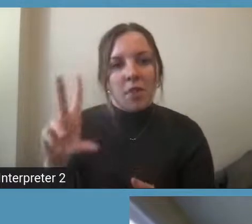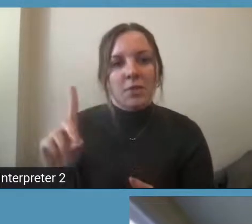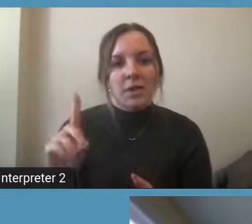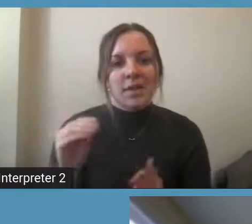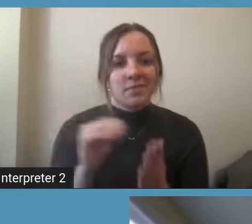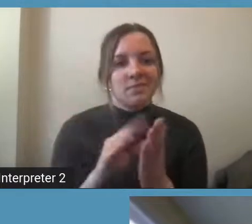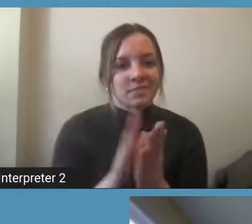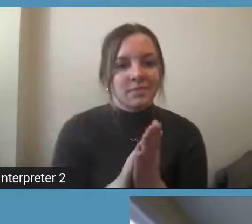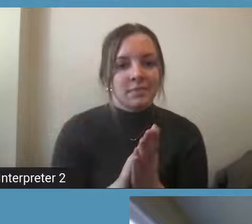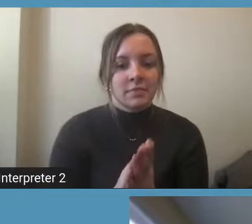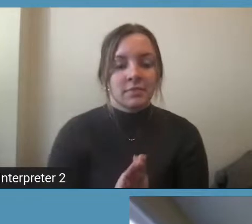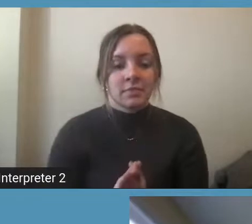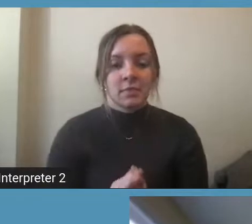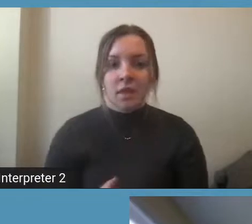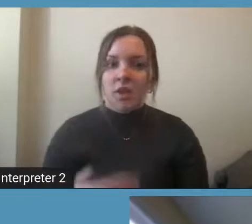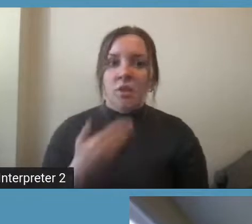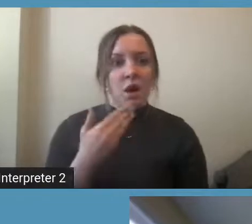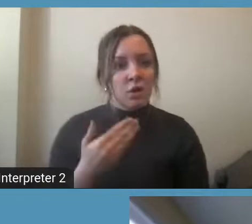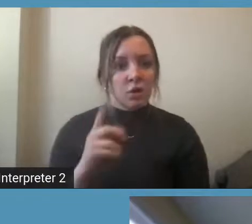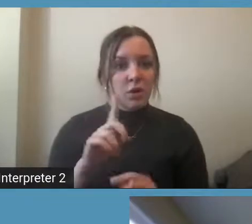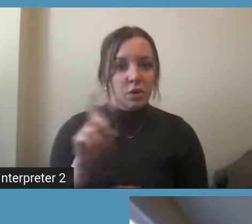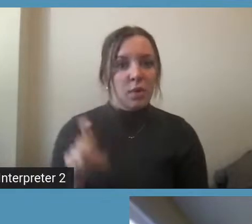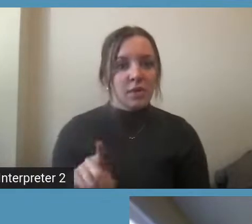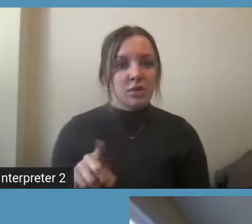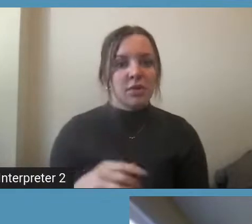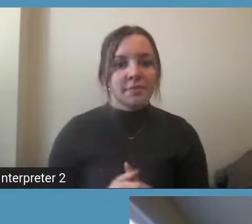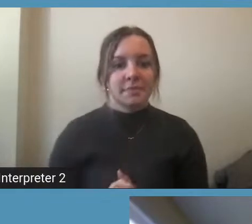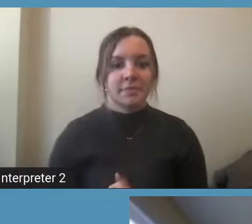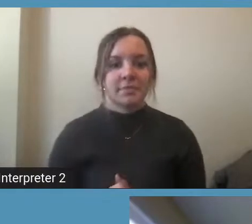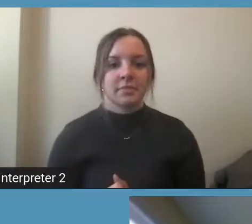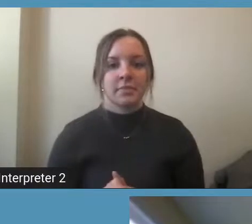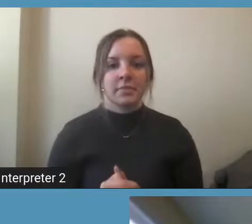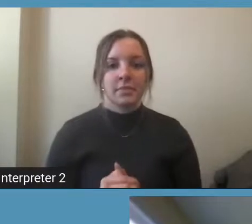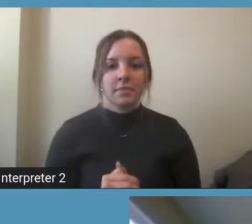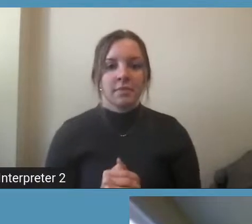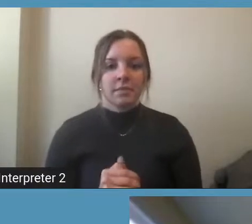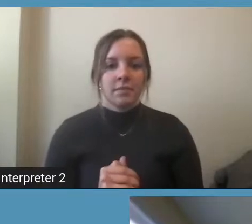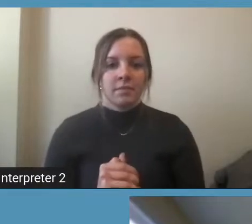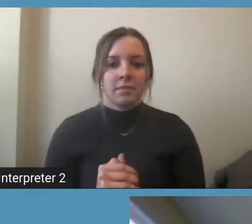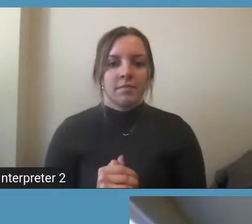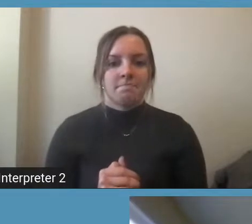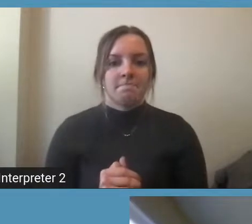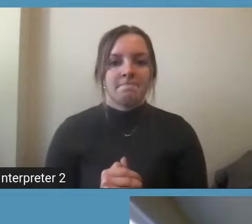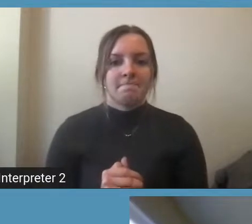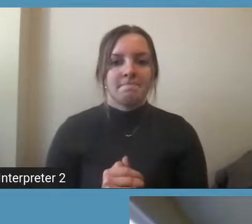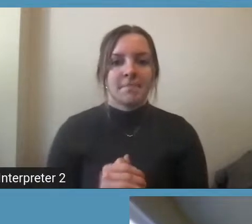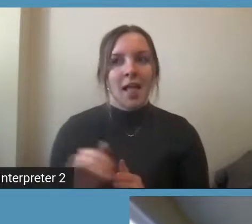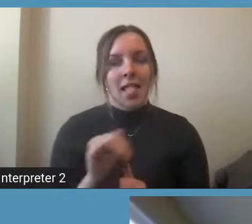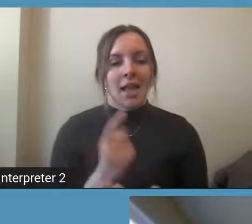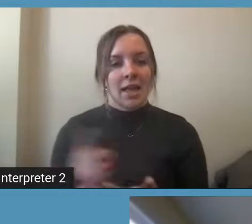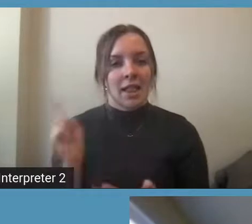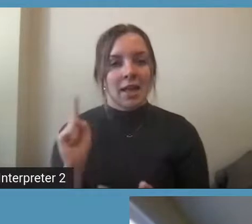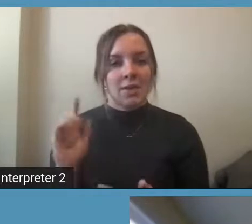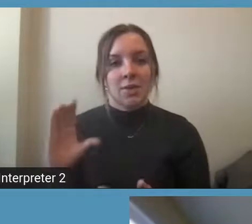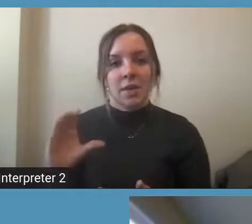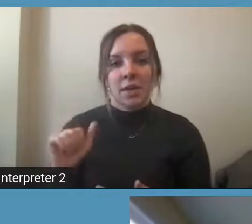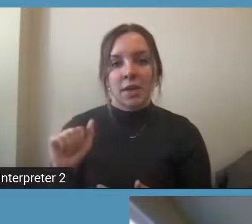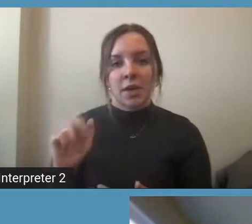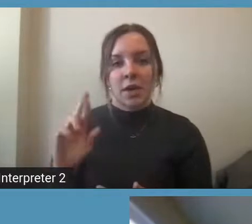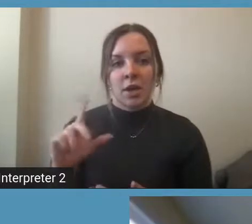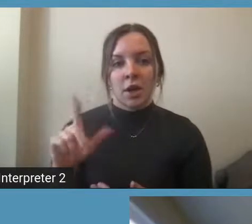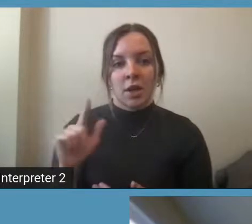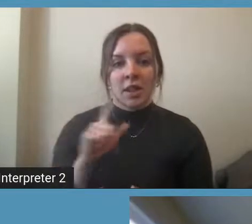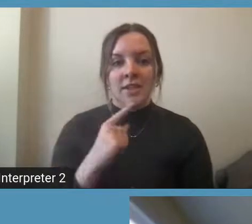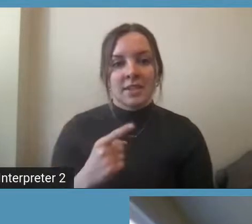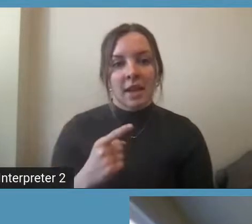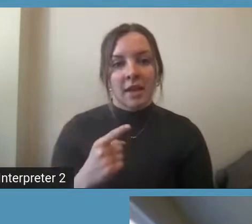great question. And first, I want to go back to referencing what Carla said last week, and I'm saying today. There are